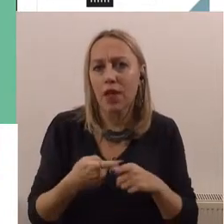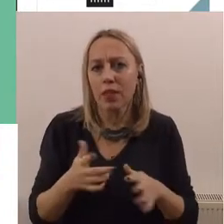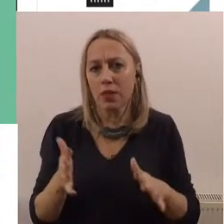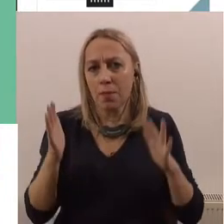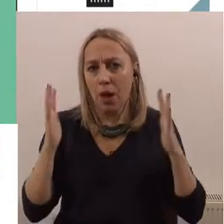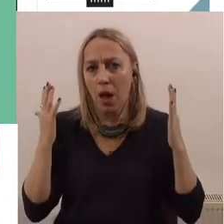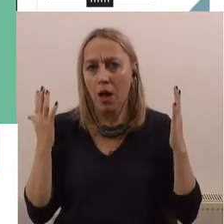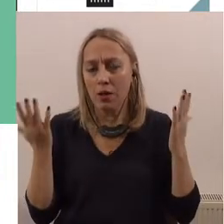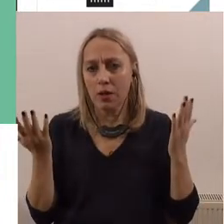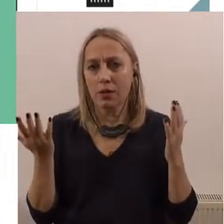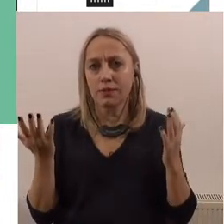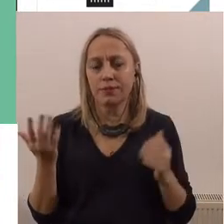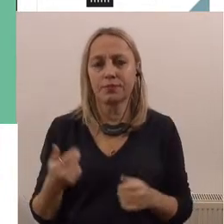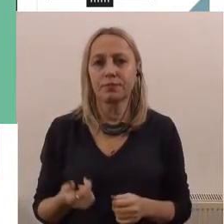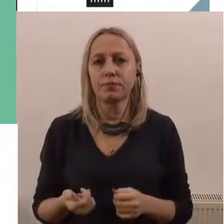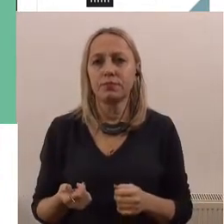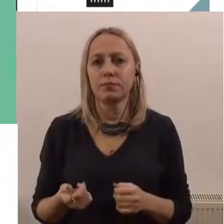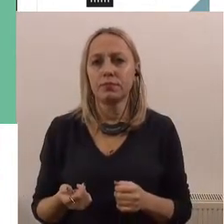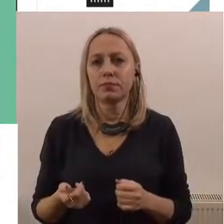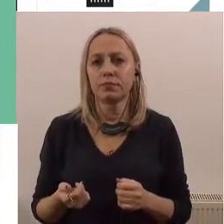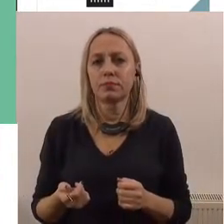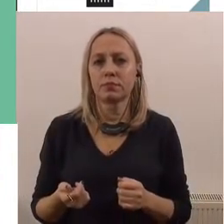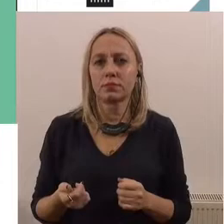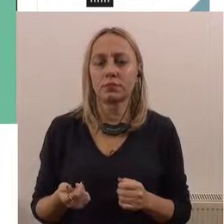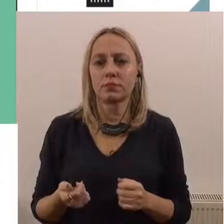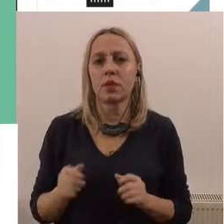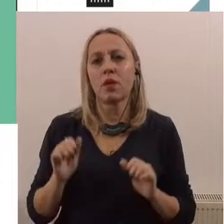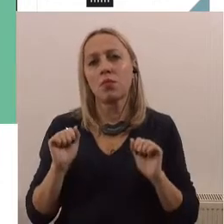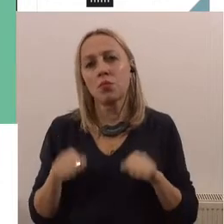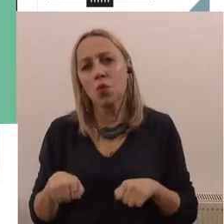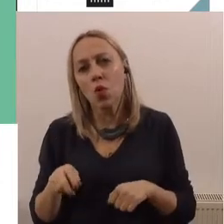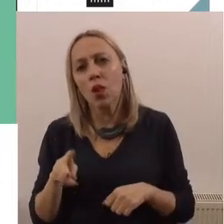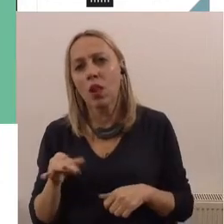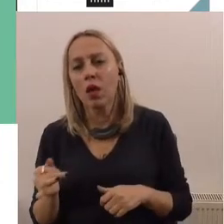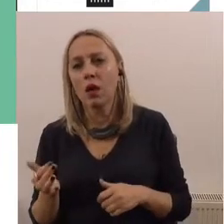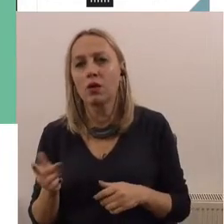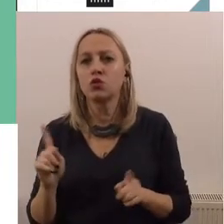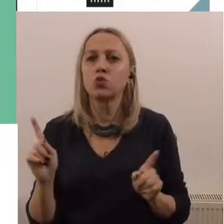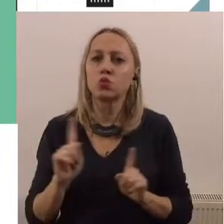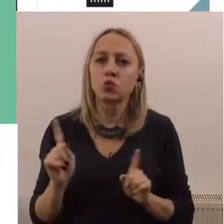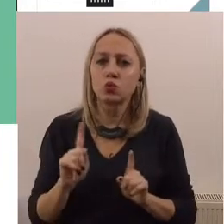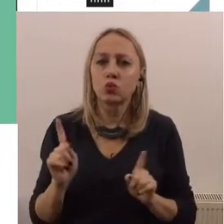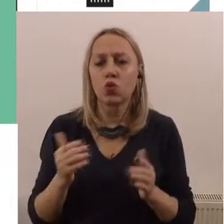also trees and so on. So